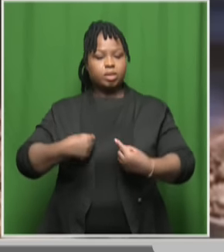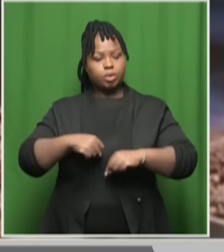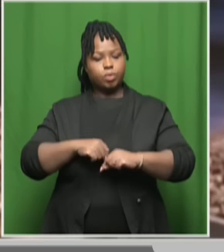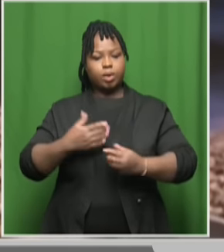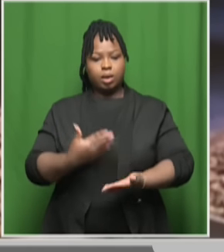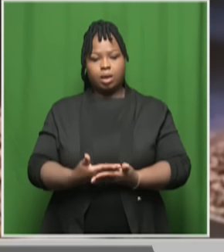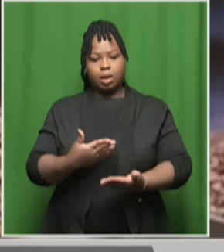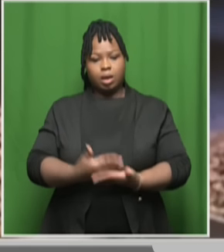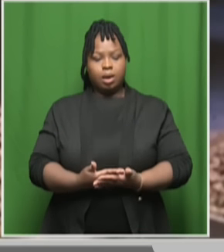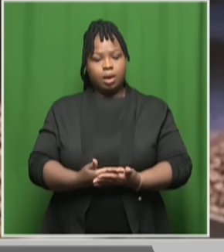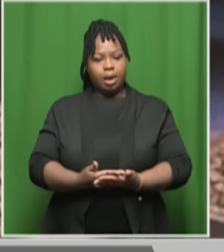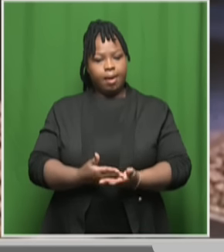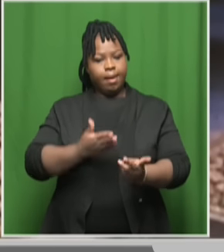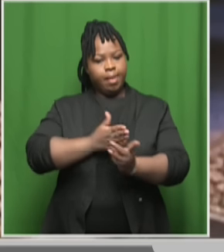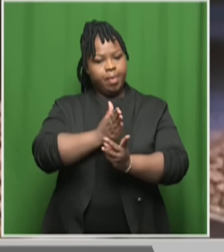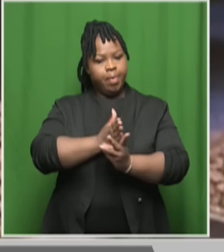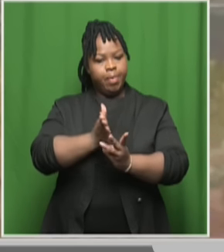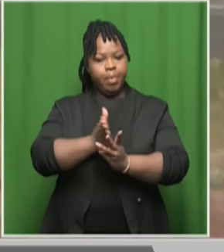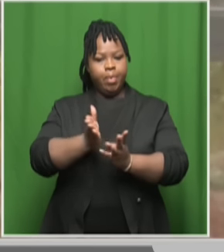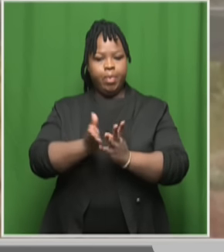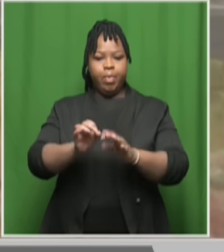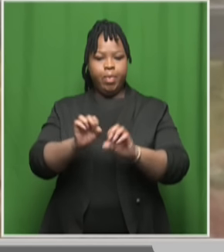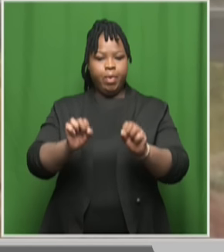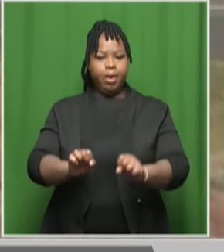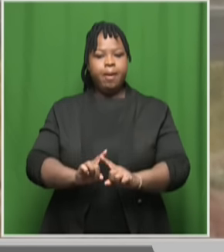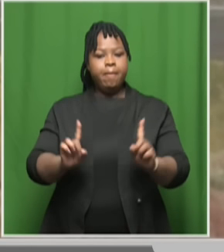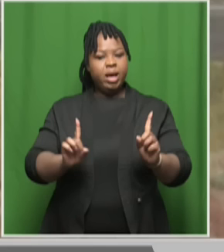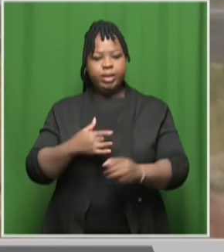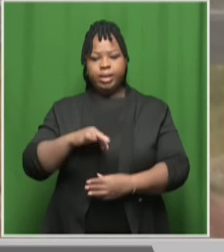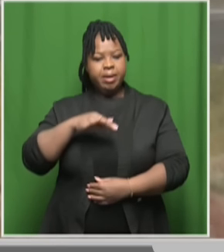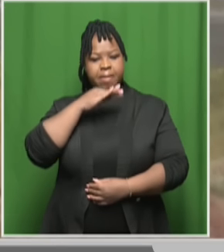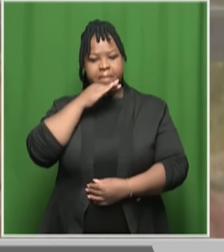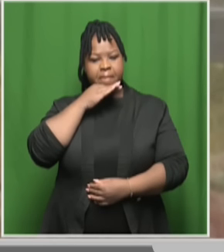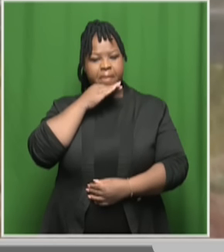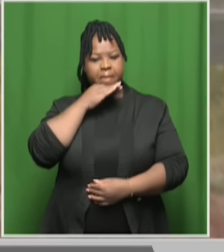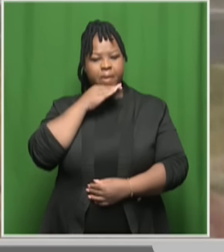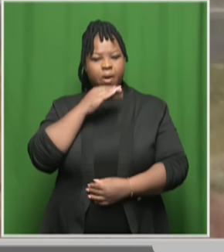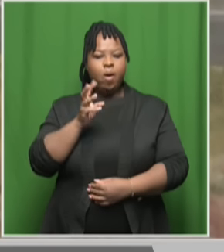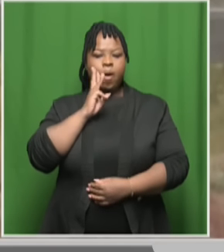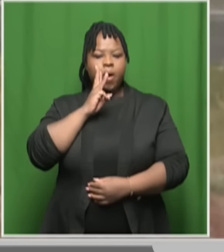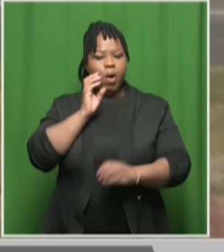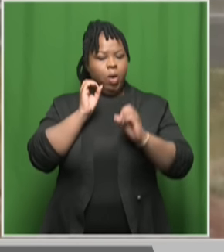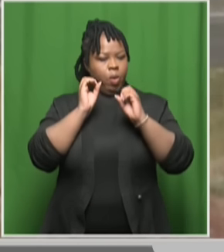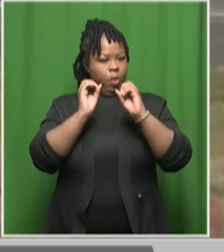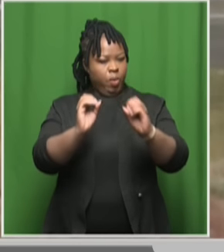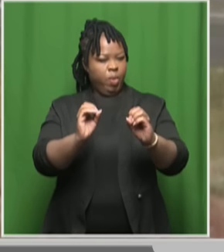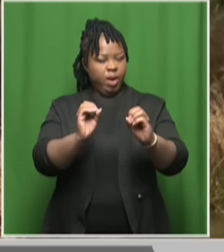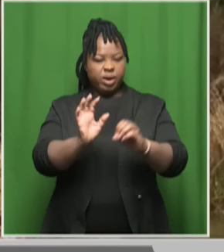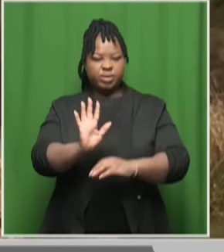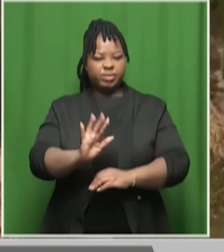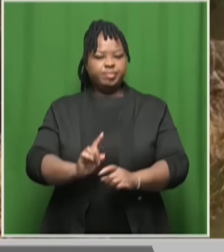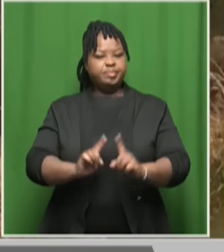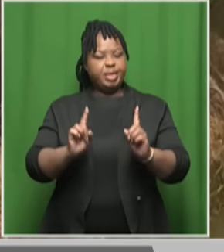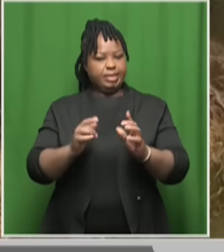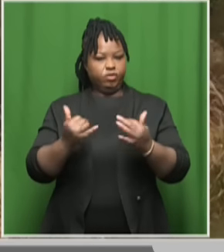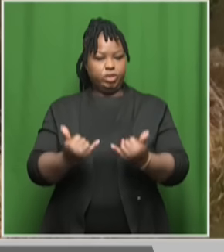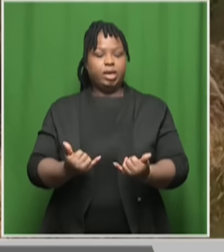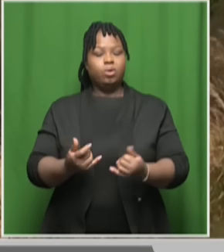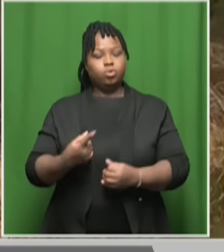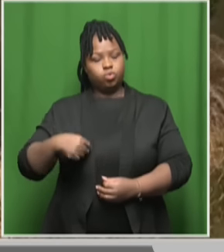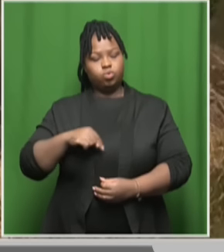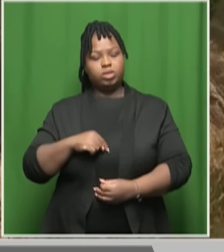then distribute into our system, but it does not mean that there's no water in our system at this time, but